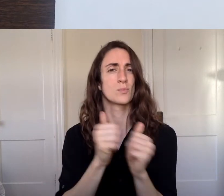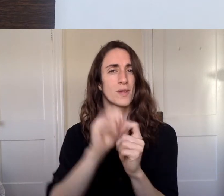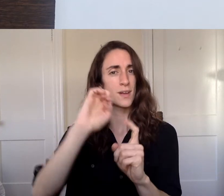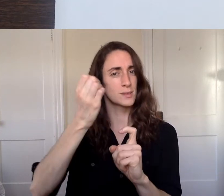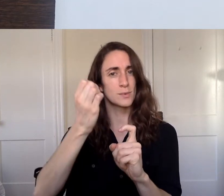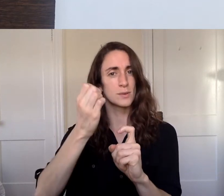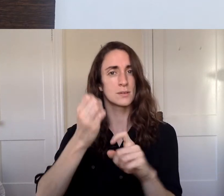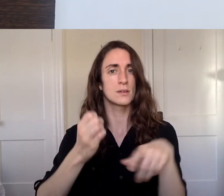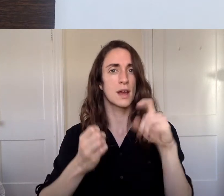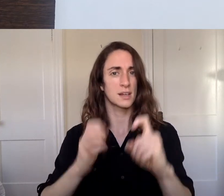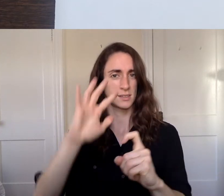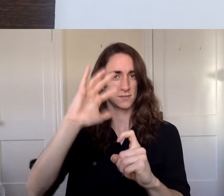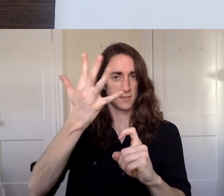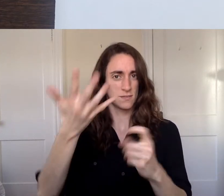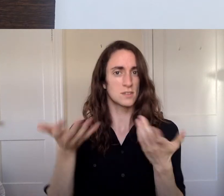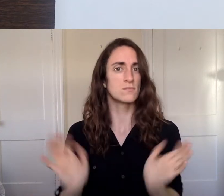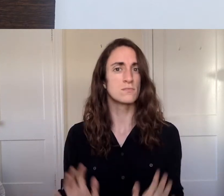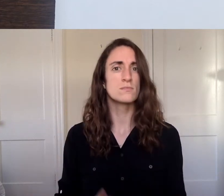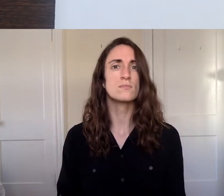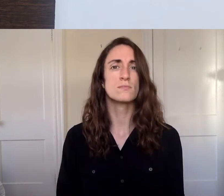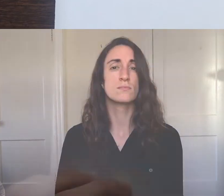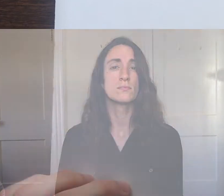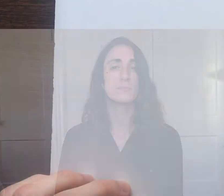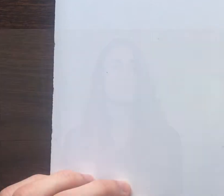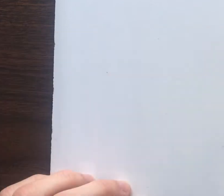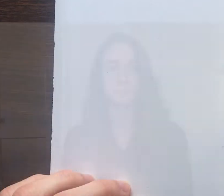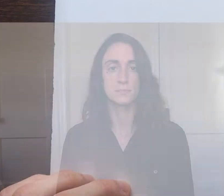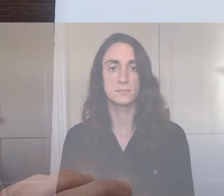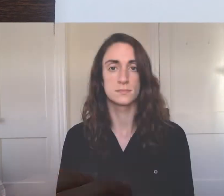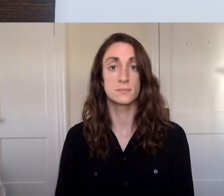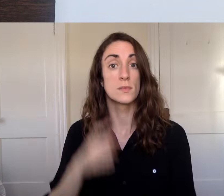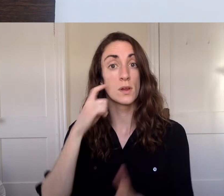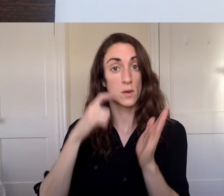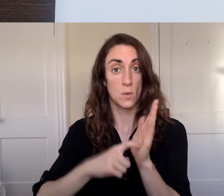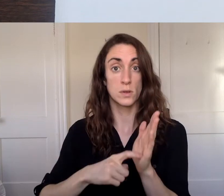be recondensed with a single exponent as x to the 5th.